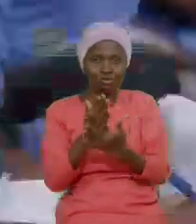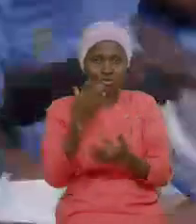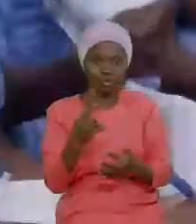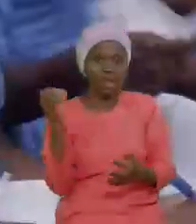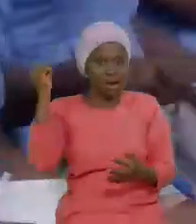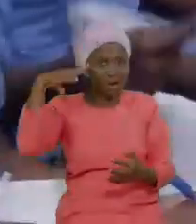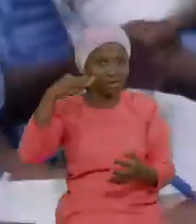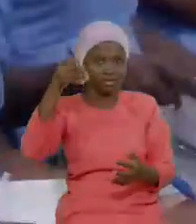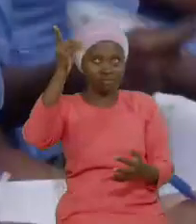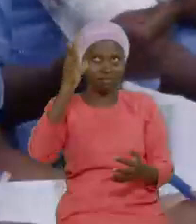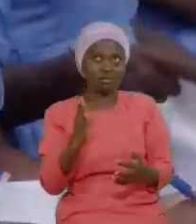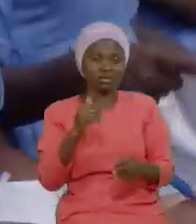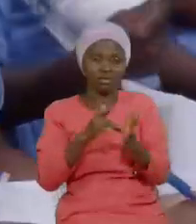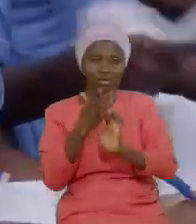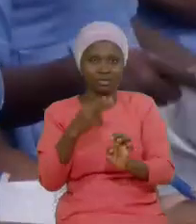God.